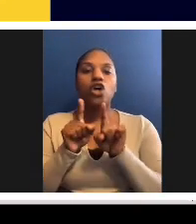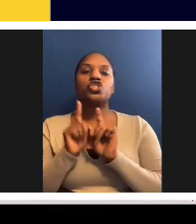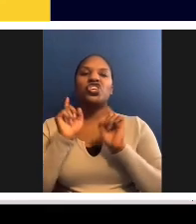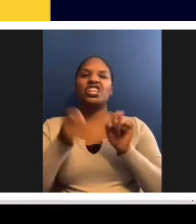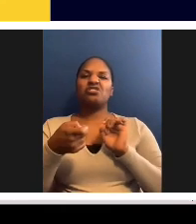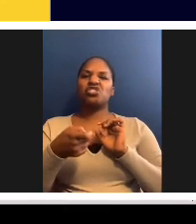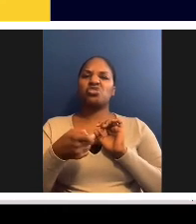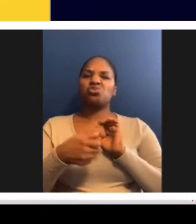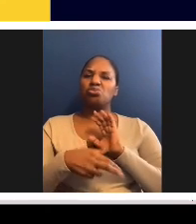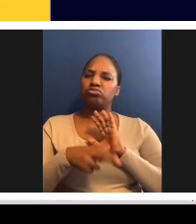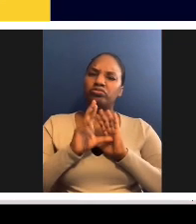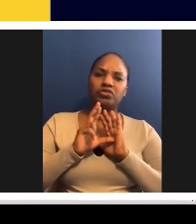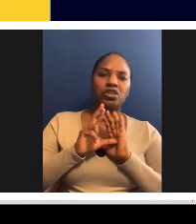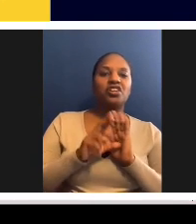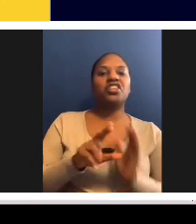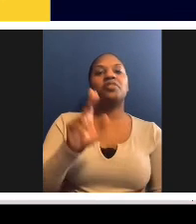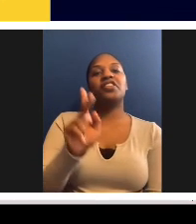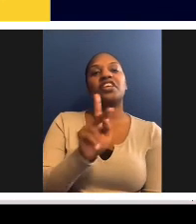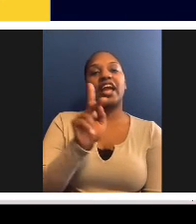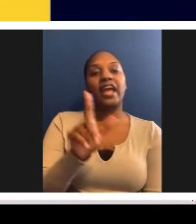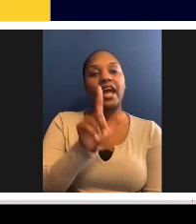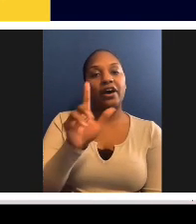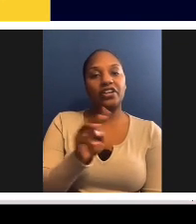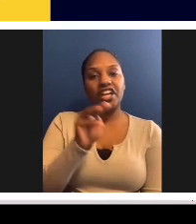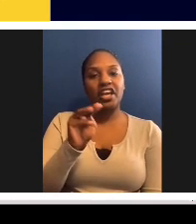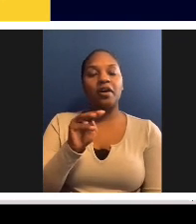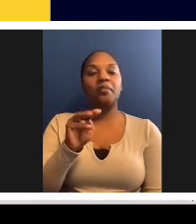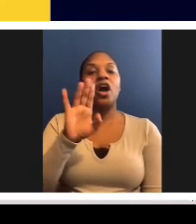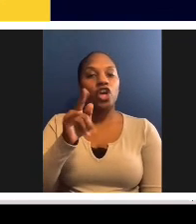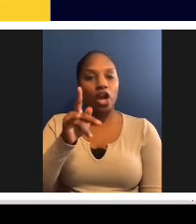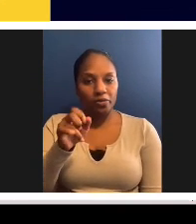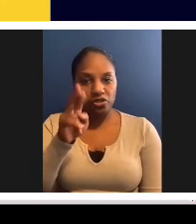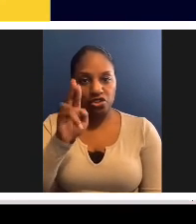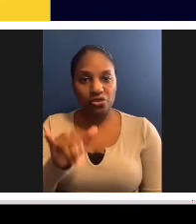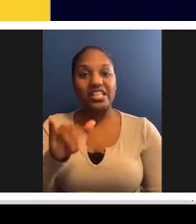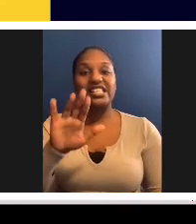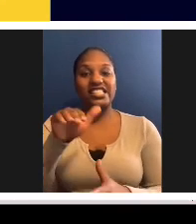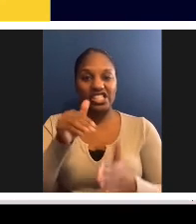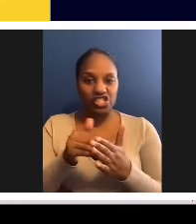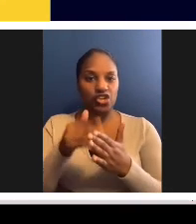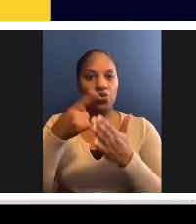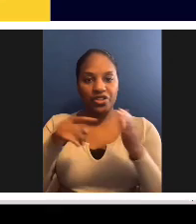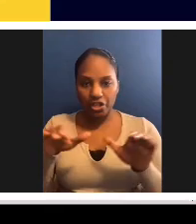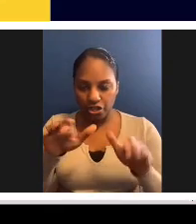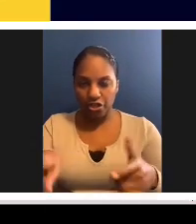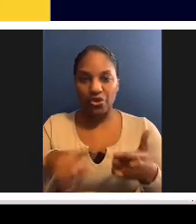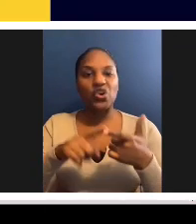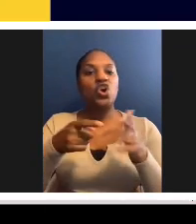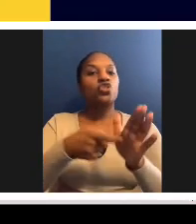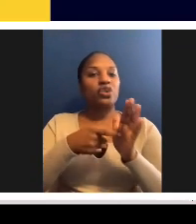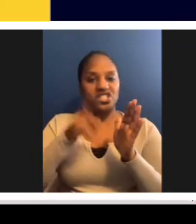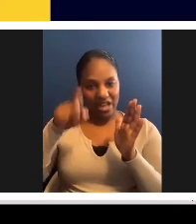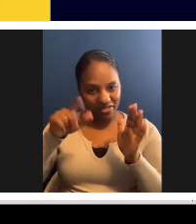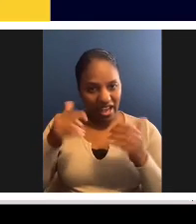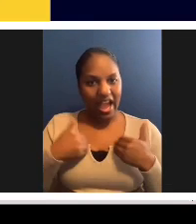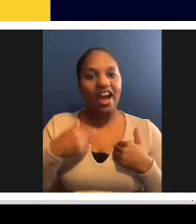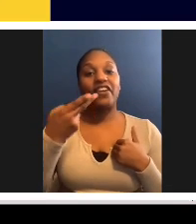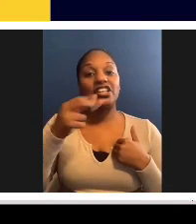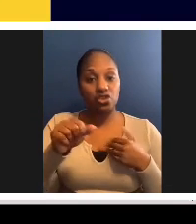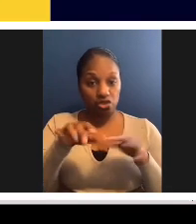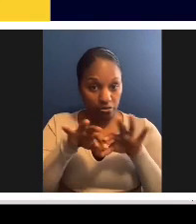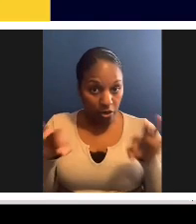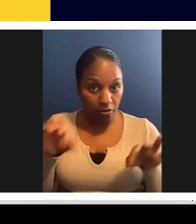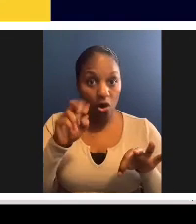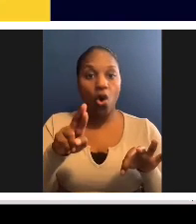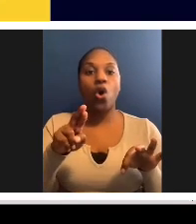of, what the KLM Carpenter Training Center, what it does. It gives you the minimum requirements. You have to have a high school diploma or